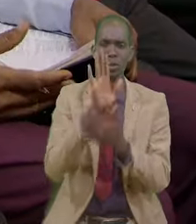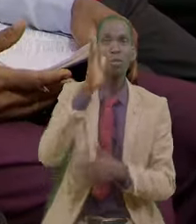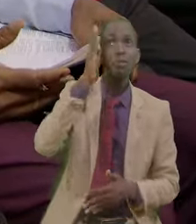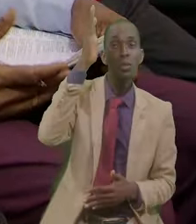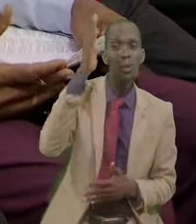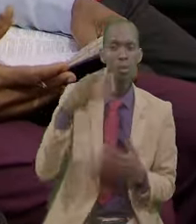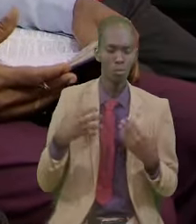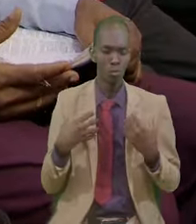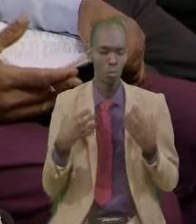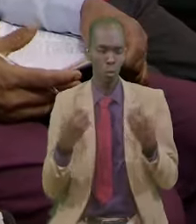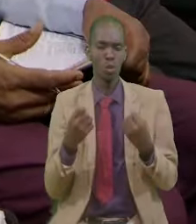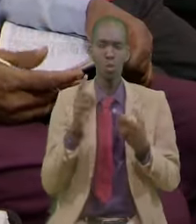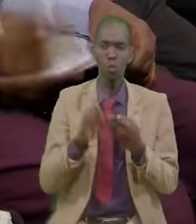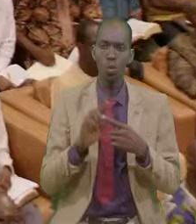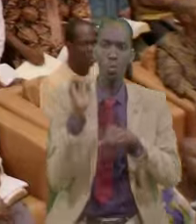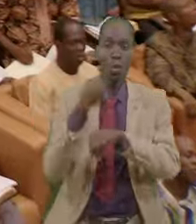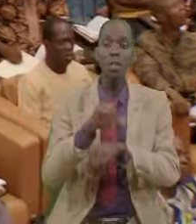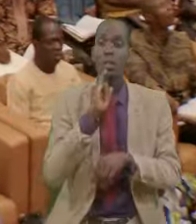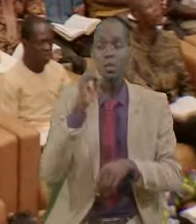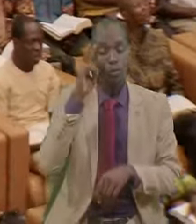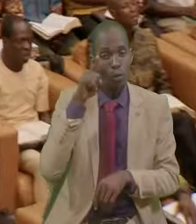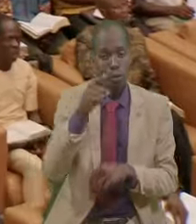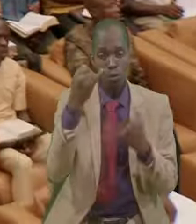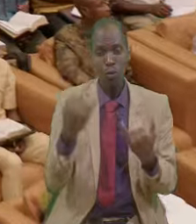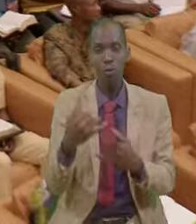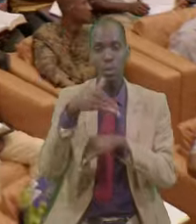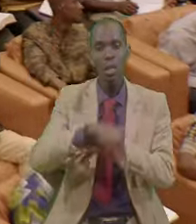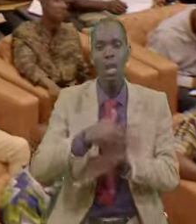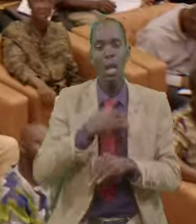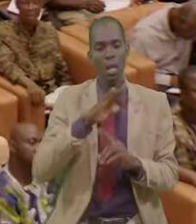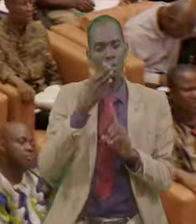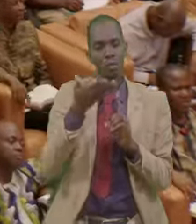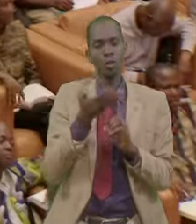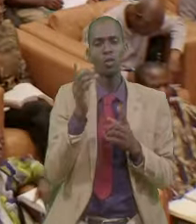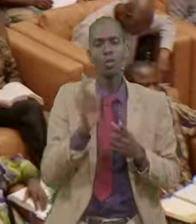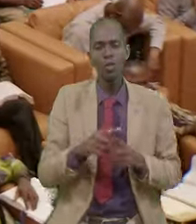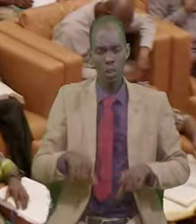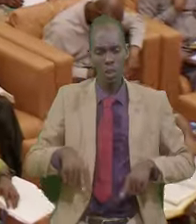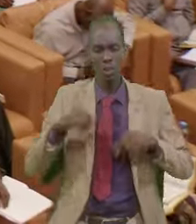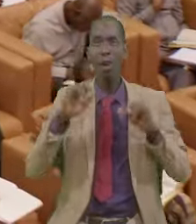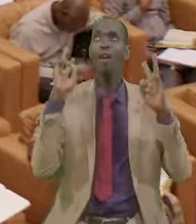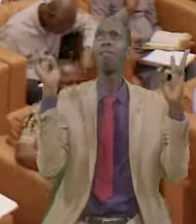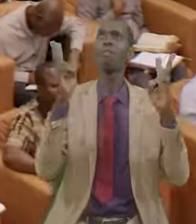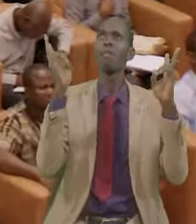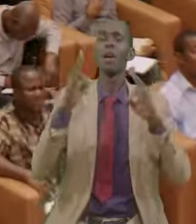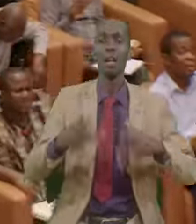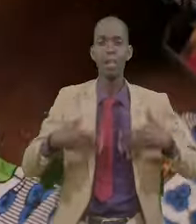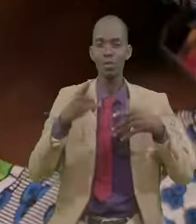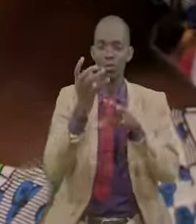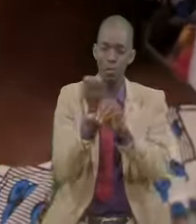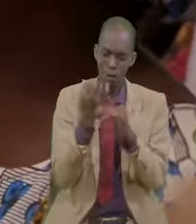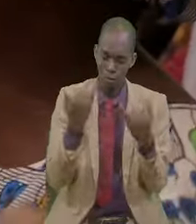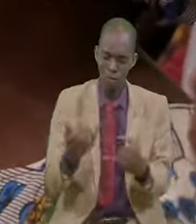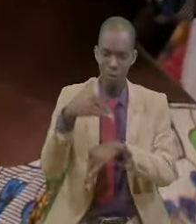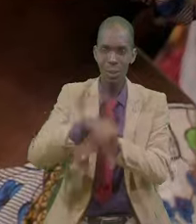to overcome is for you tonight. And the conviction to live a victorious life, you got it tonight in